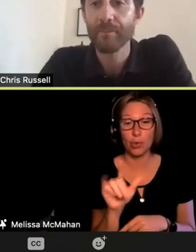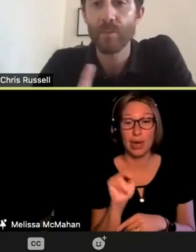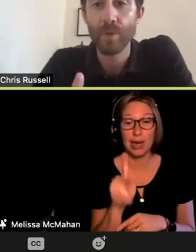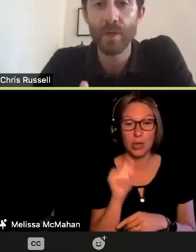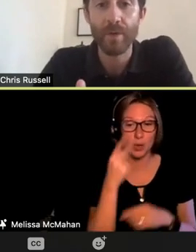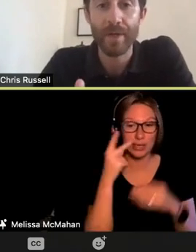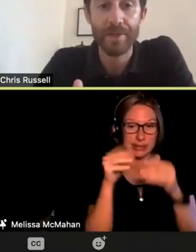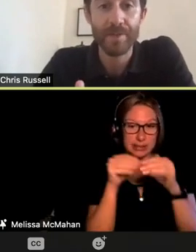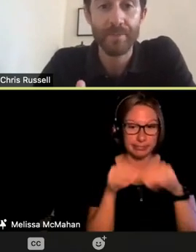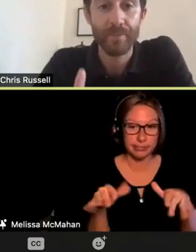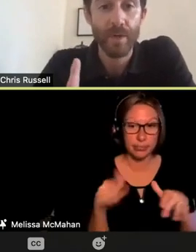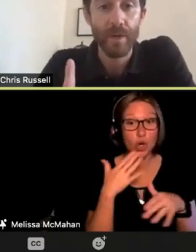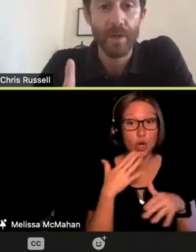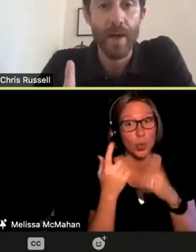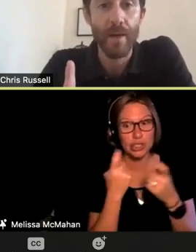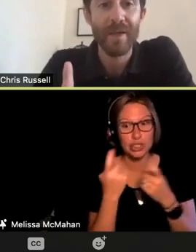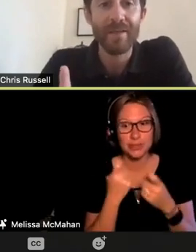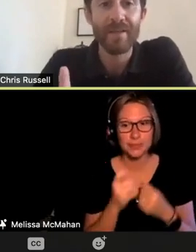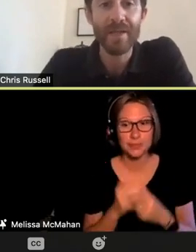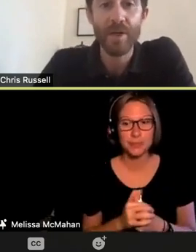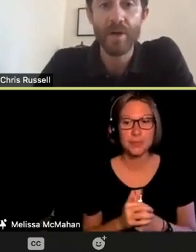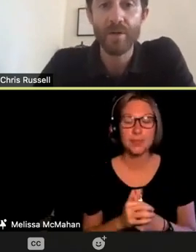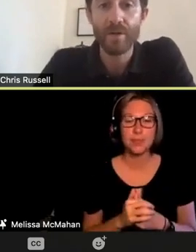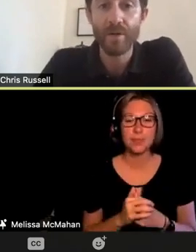there. Really good questions.